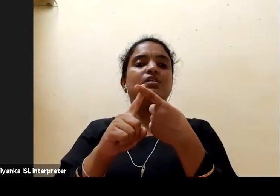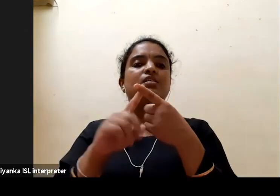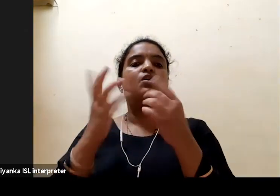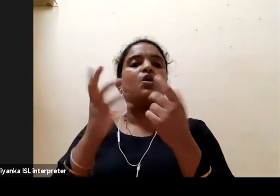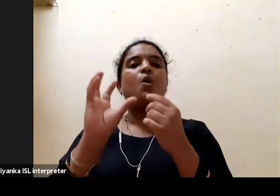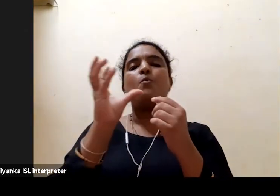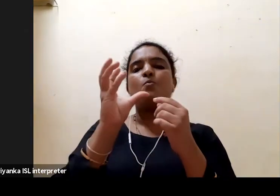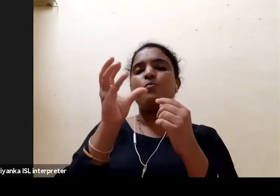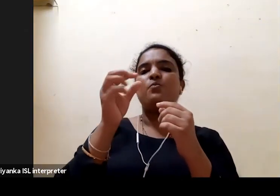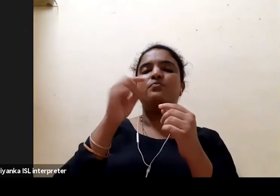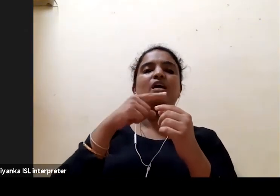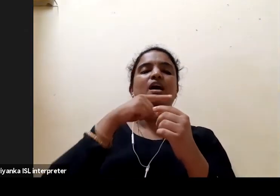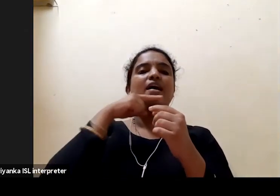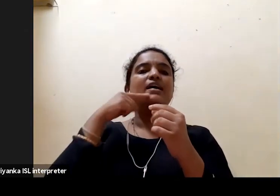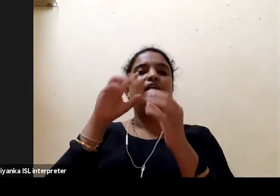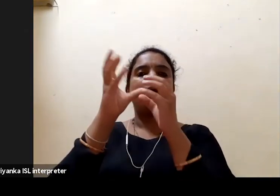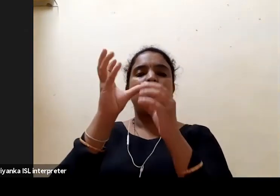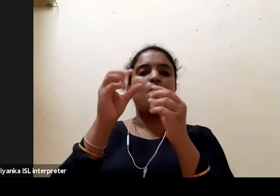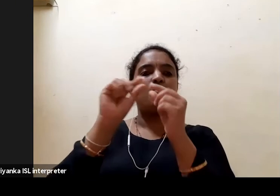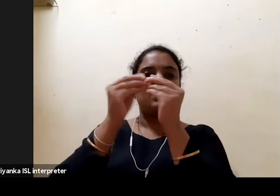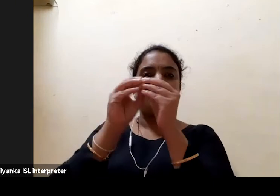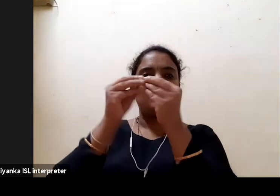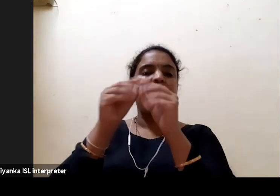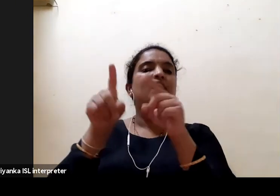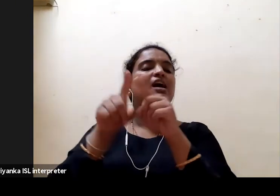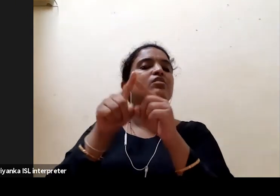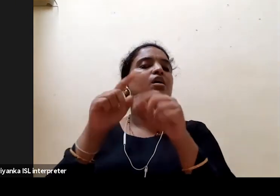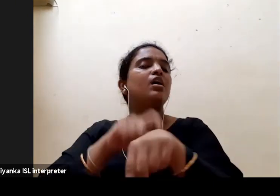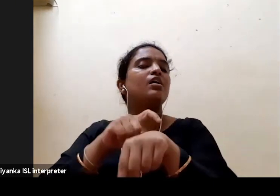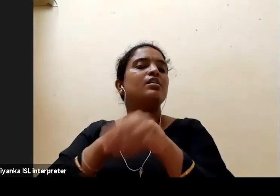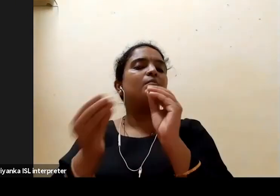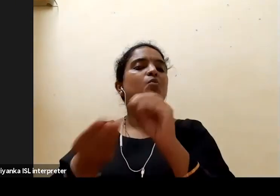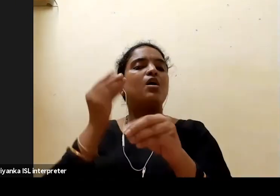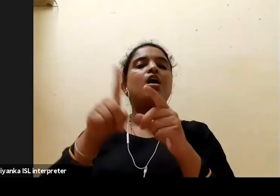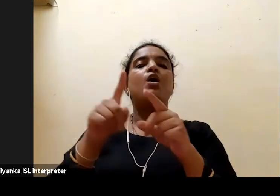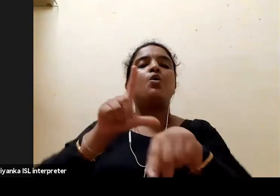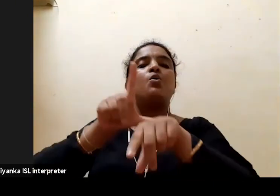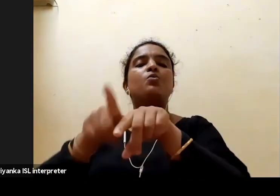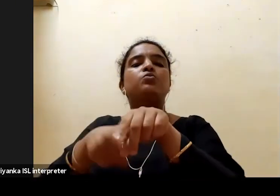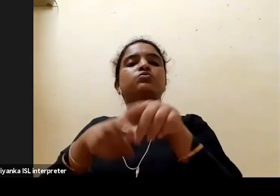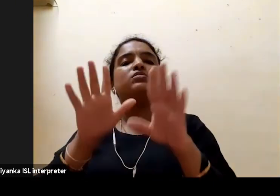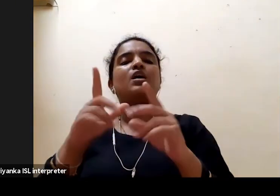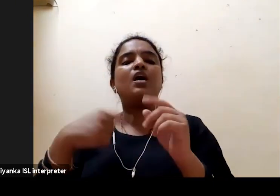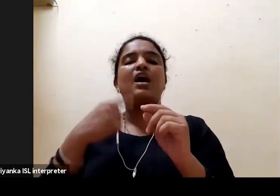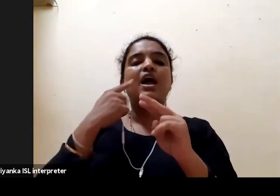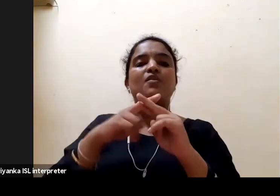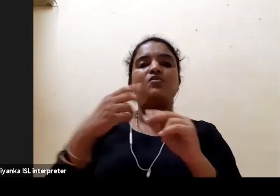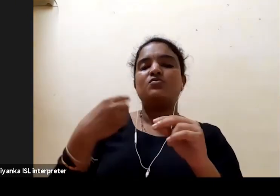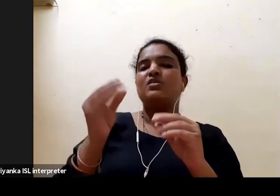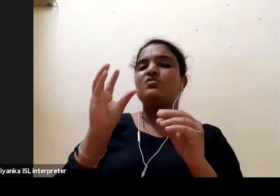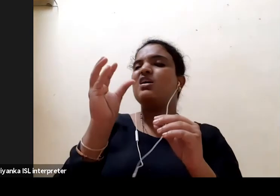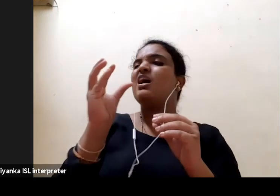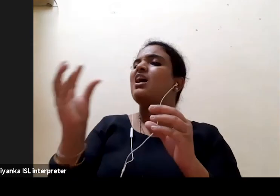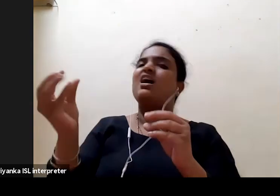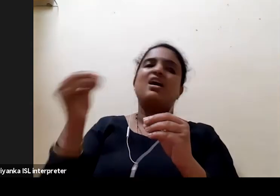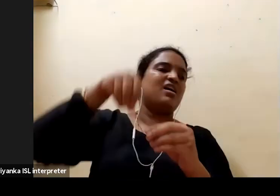pomegranates and all that. These take time. So, it's no point sitting and like, if I want a little bit of pomegranate to